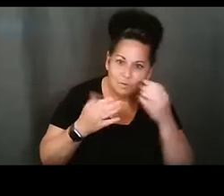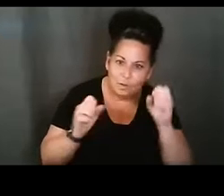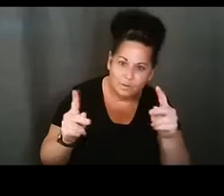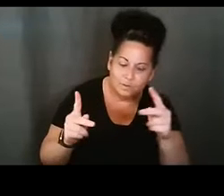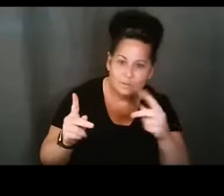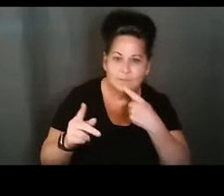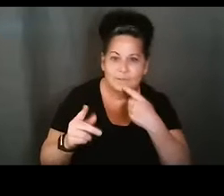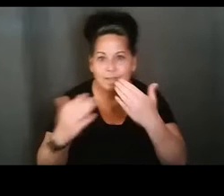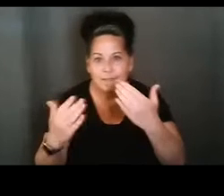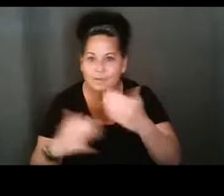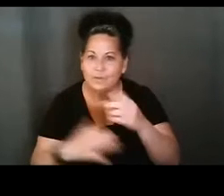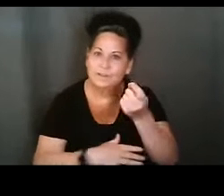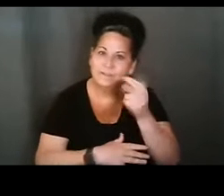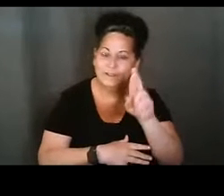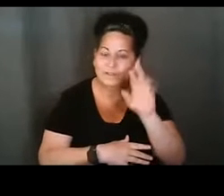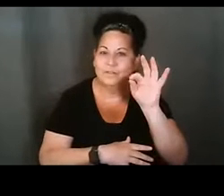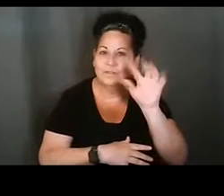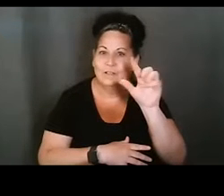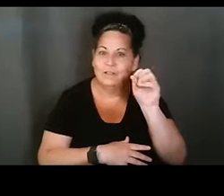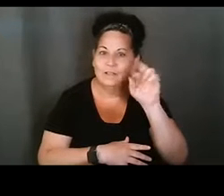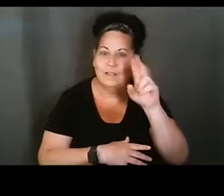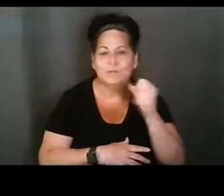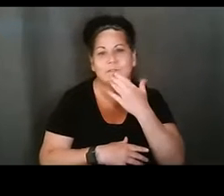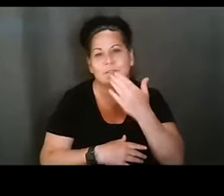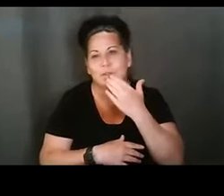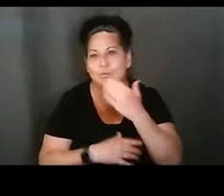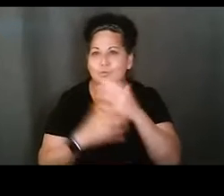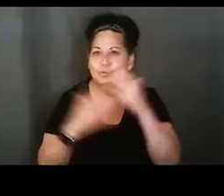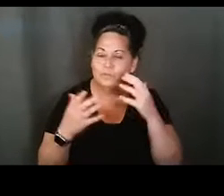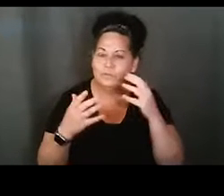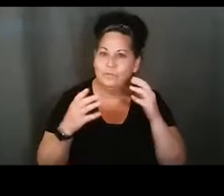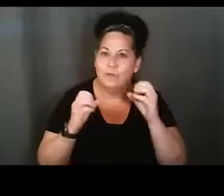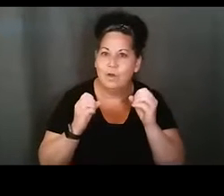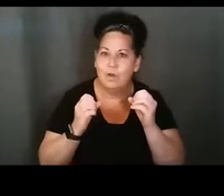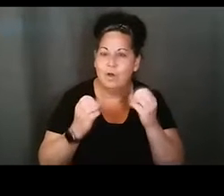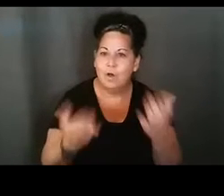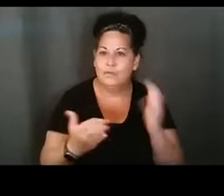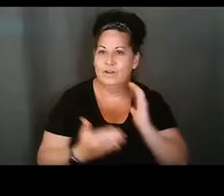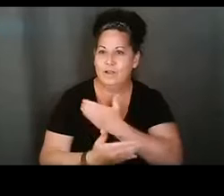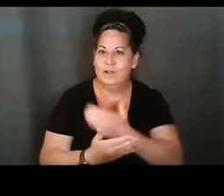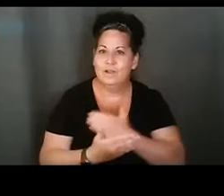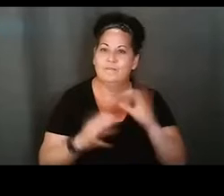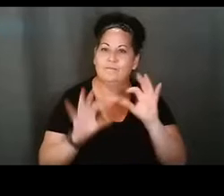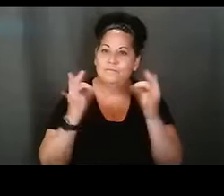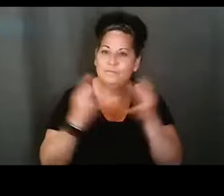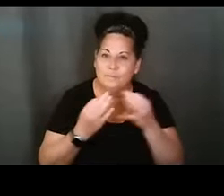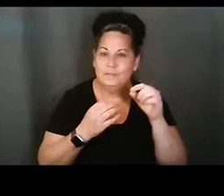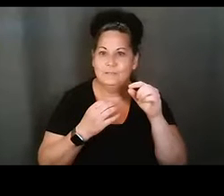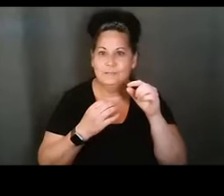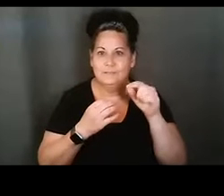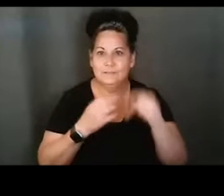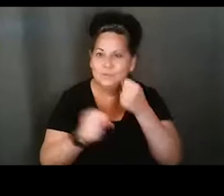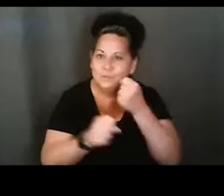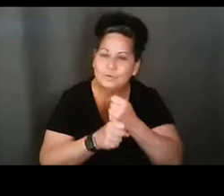Dr. Flowers, you're greatly appreciated for all that you have offered our families this year. It was timely in